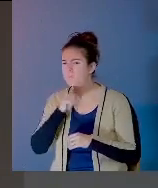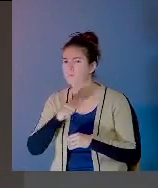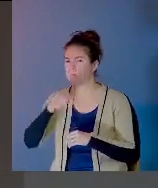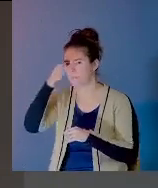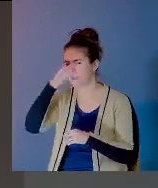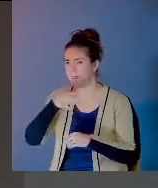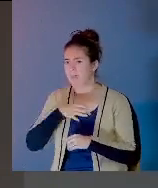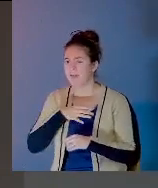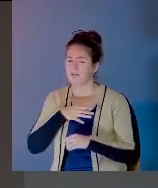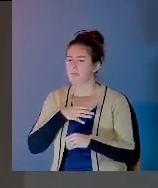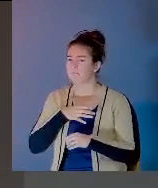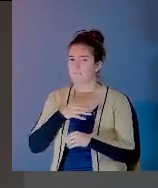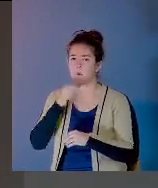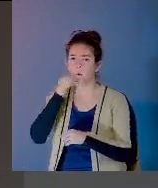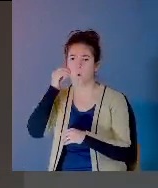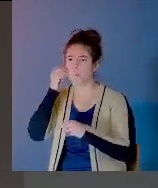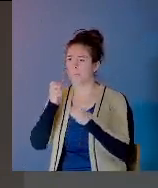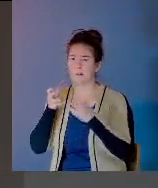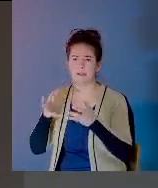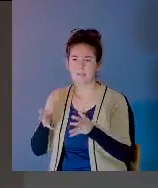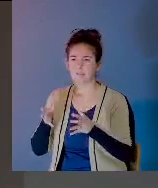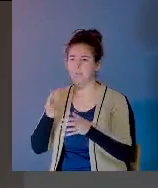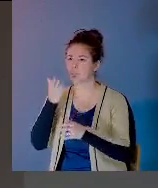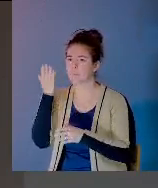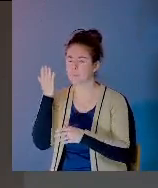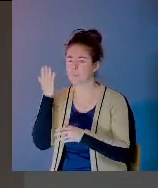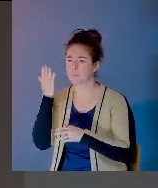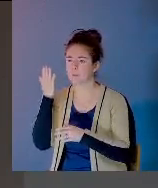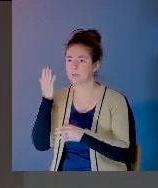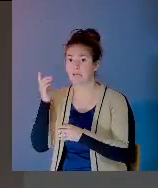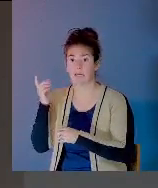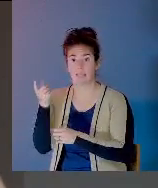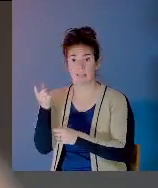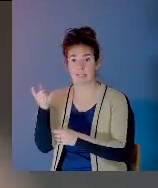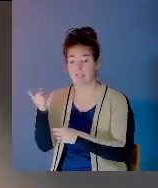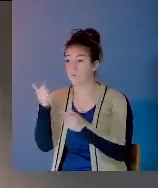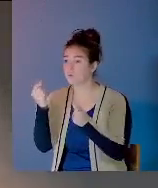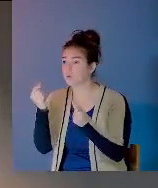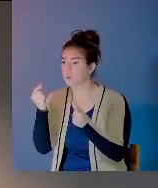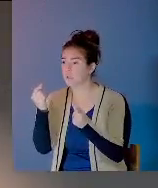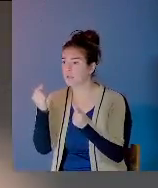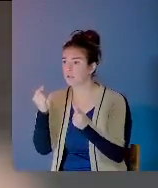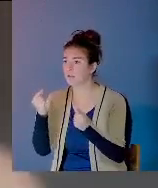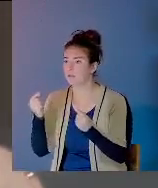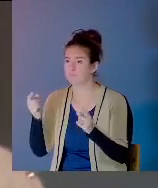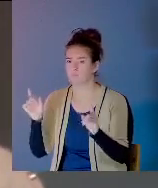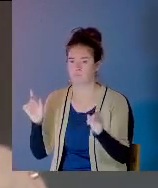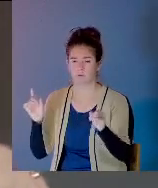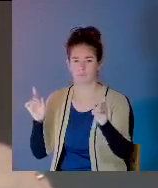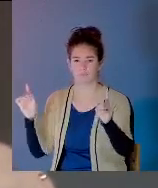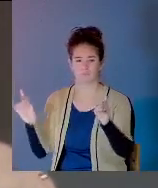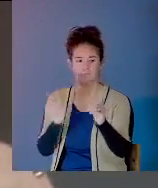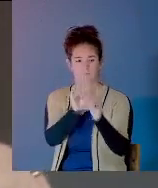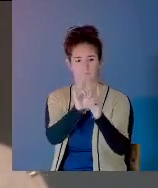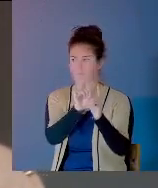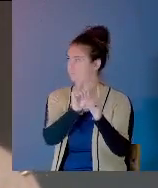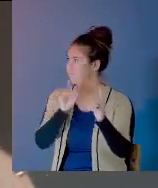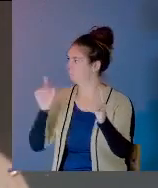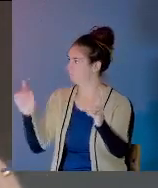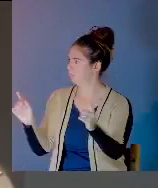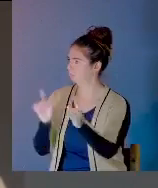walking by and going up to each person and just looking them in the eye, mm-hmm. and trying to get them